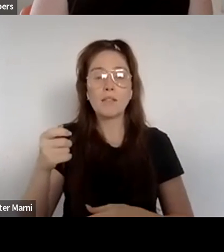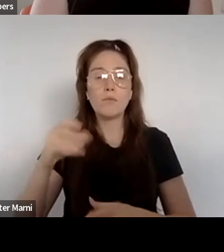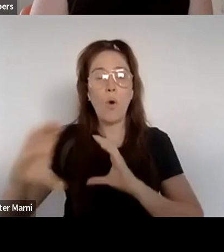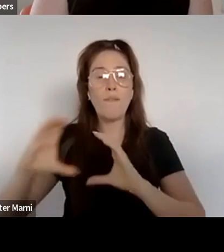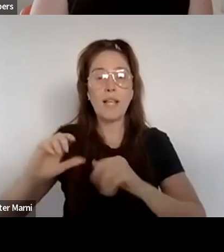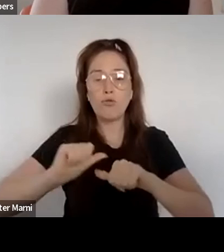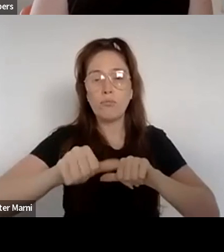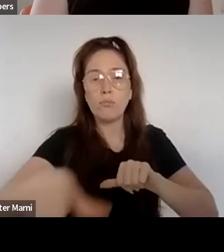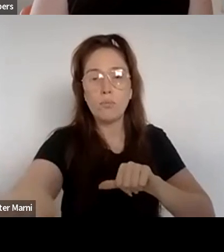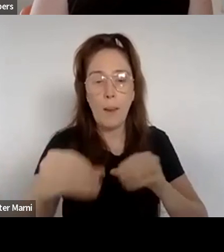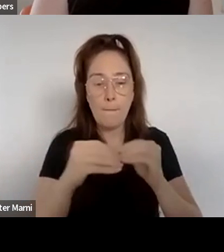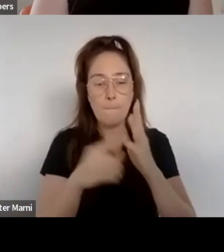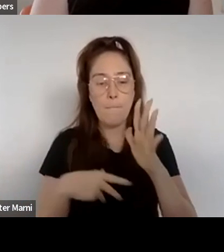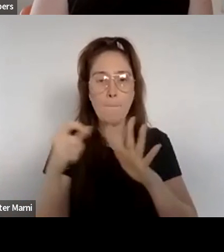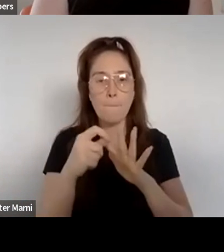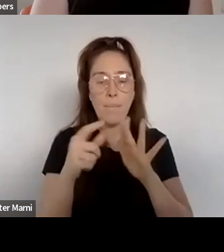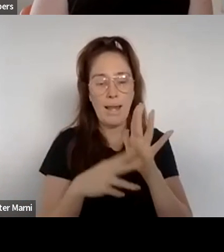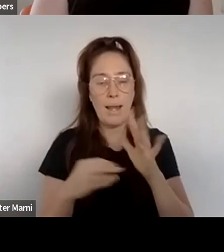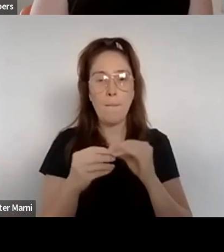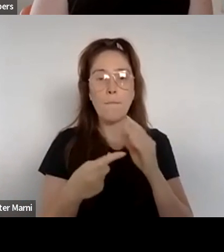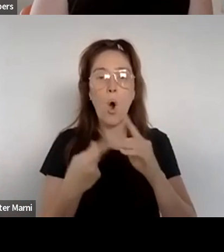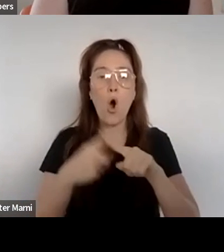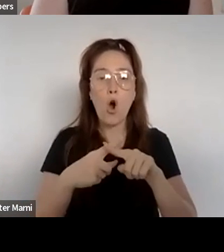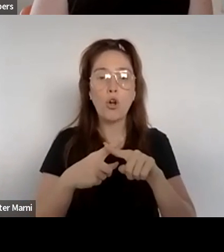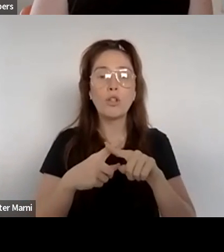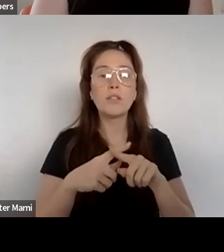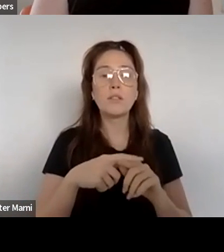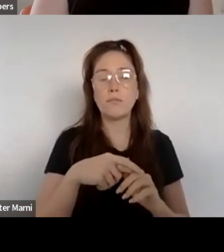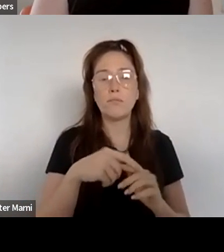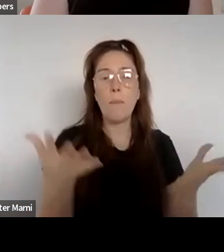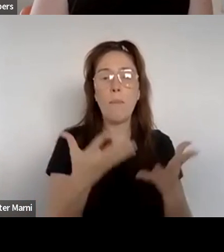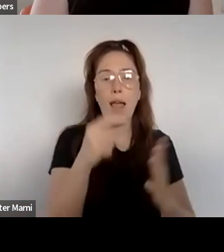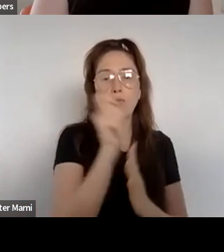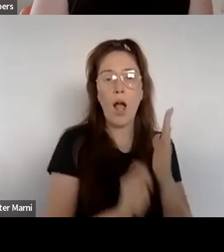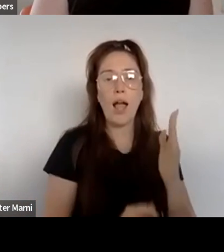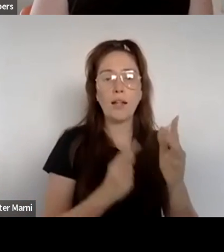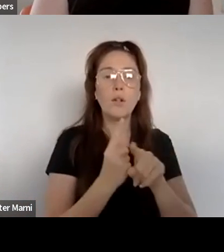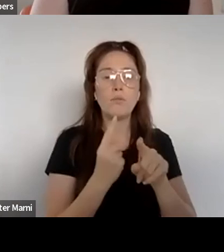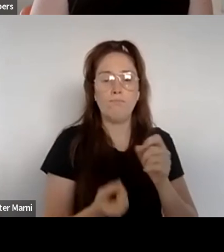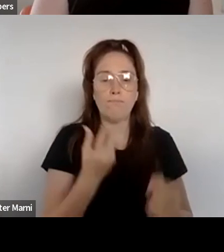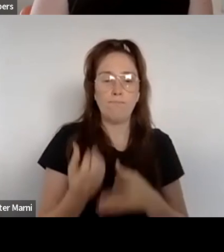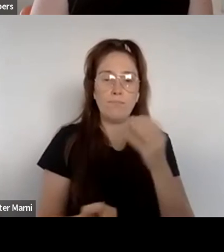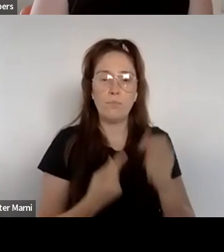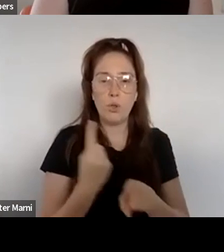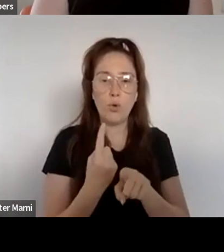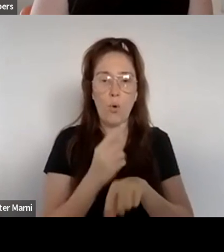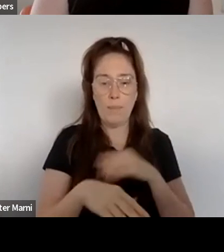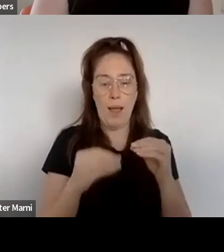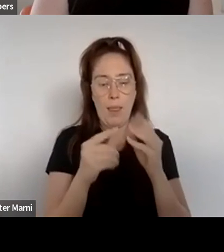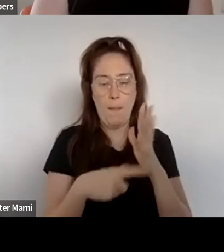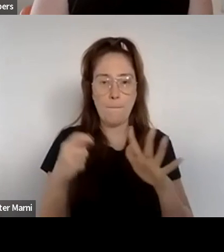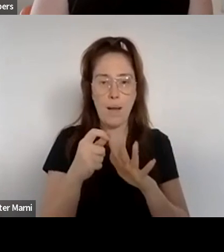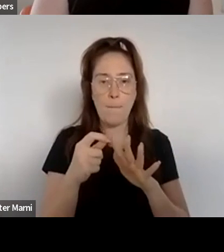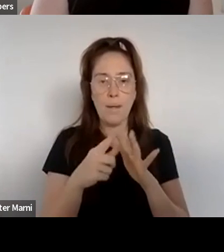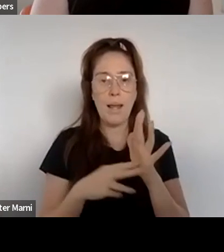The Bump In Box, where producer Elizabeth Rogers and playwright Sarah Hope unbox the first iteration of the Bump In Box, a new model for